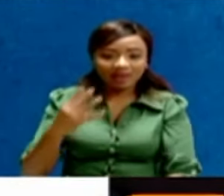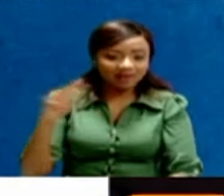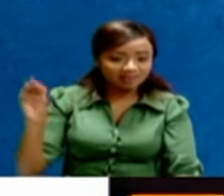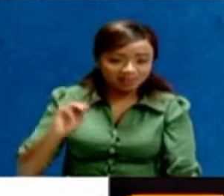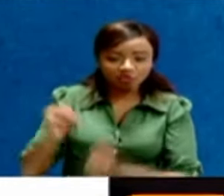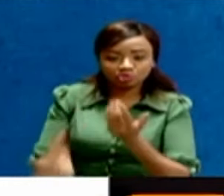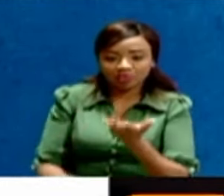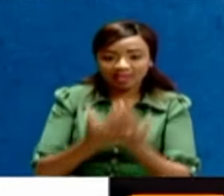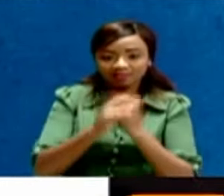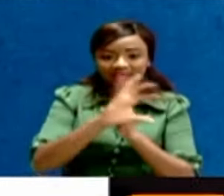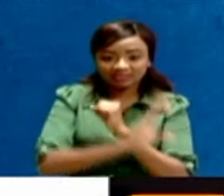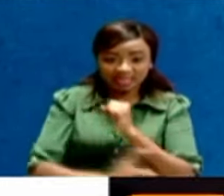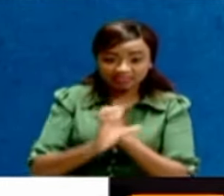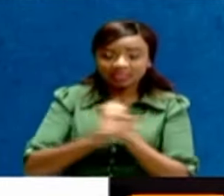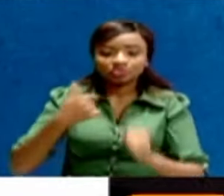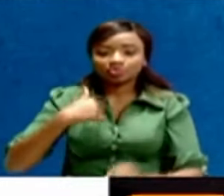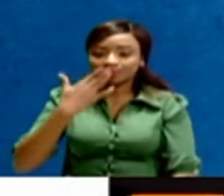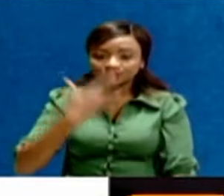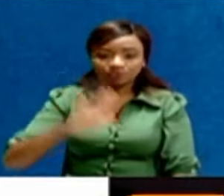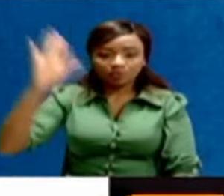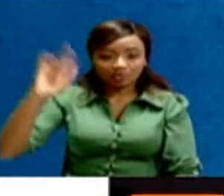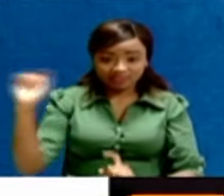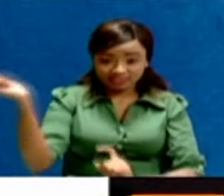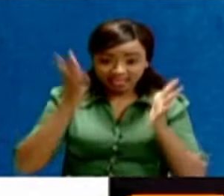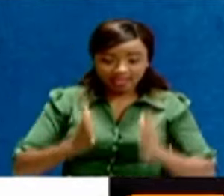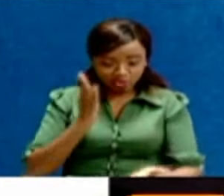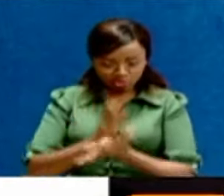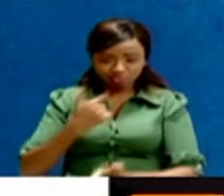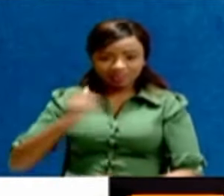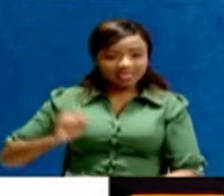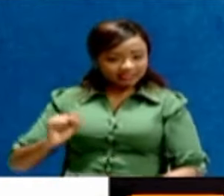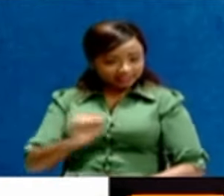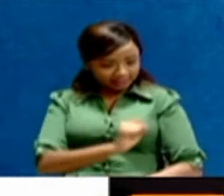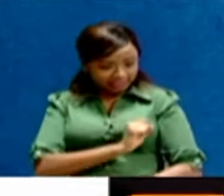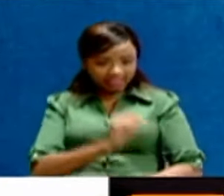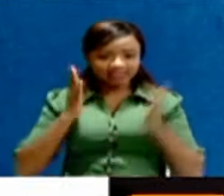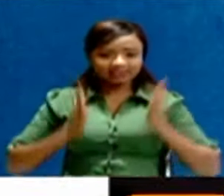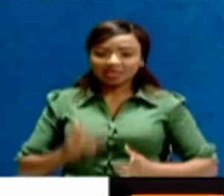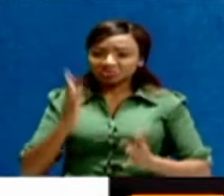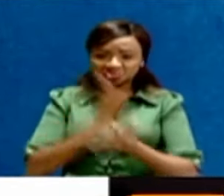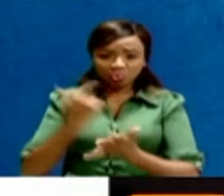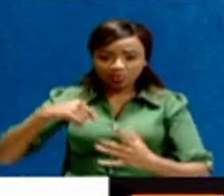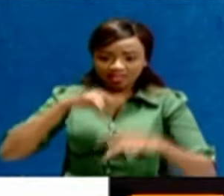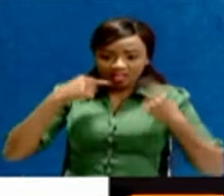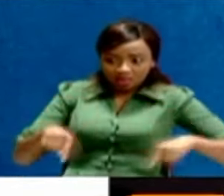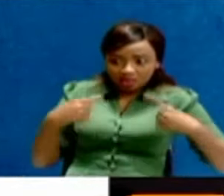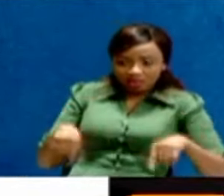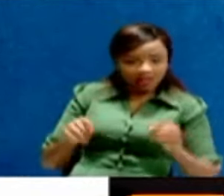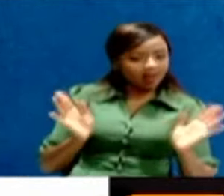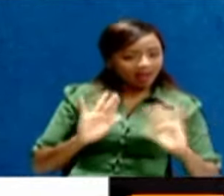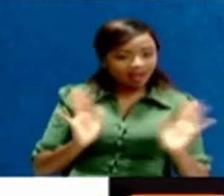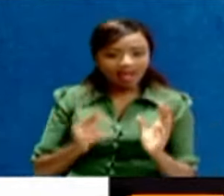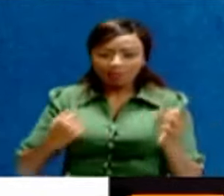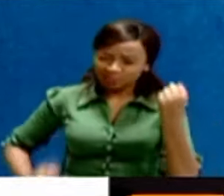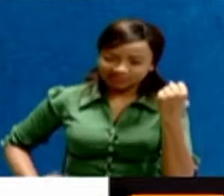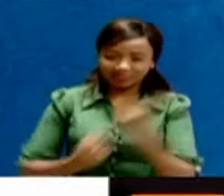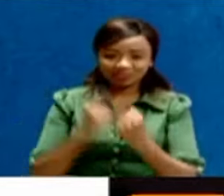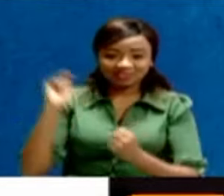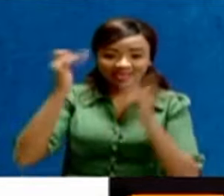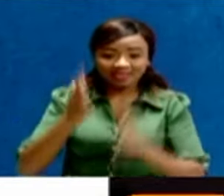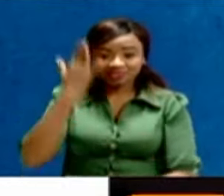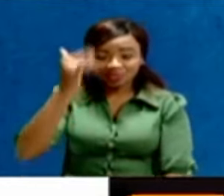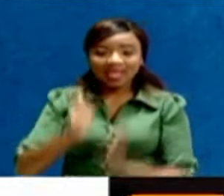country. So I want to assure Kenyans that as the Senate of the Republic of Kenya, we will not be intimidated. We will stand with Kenya because that is